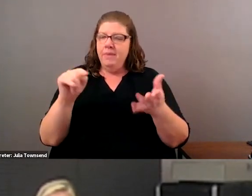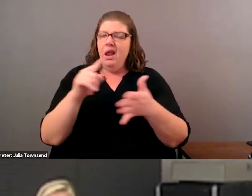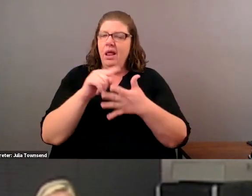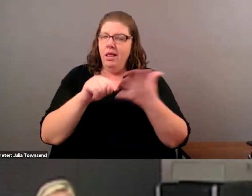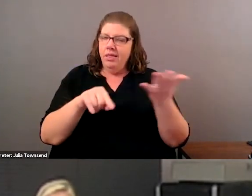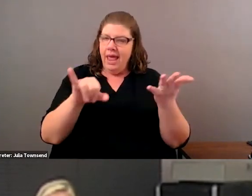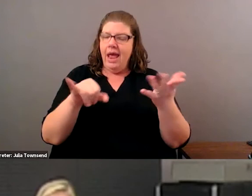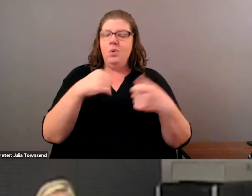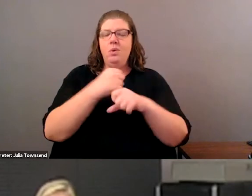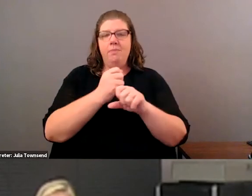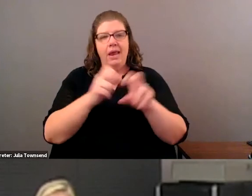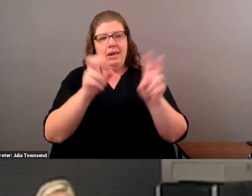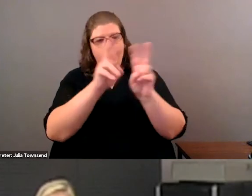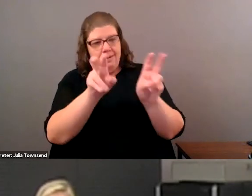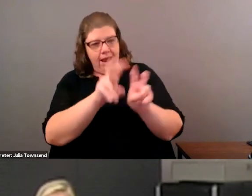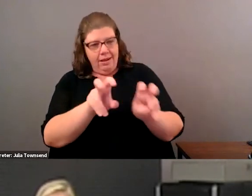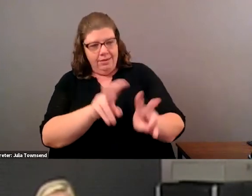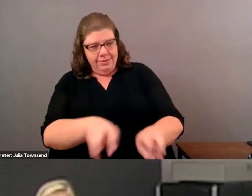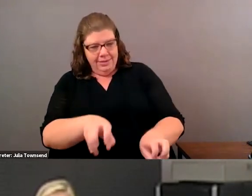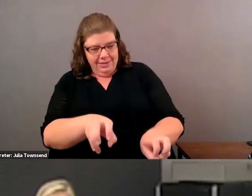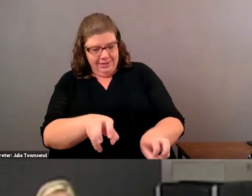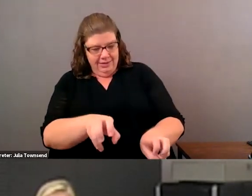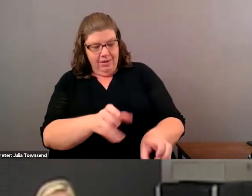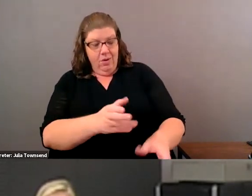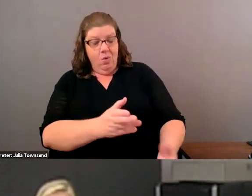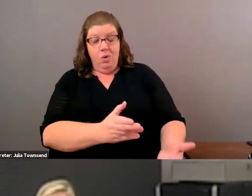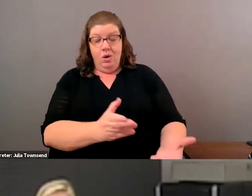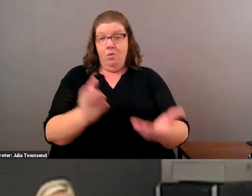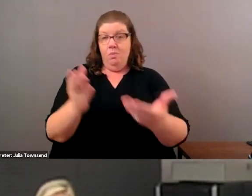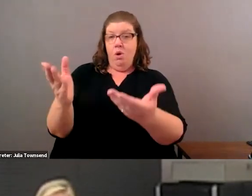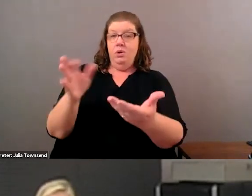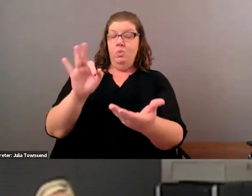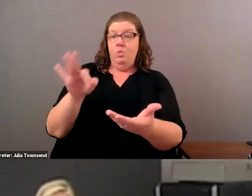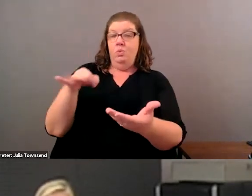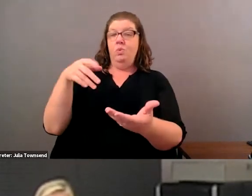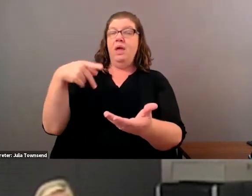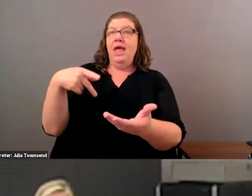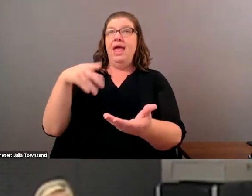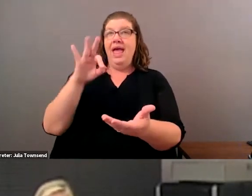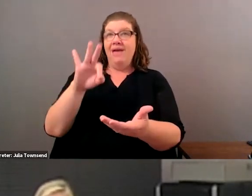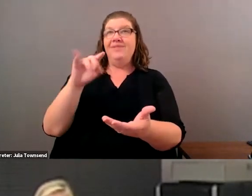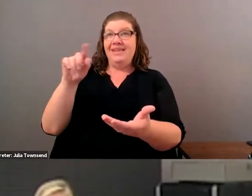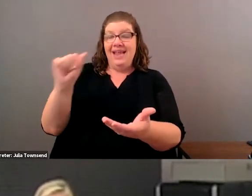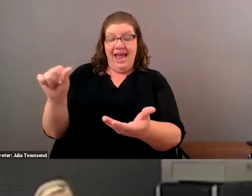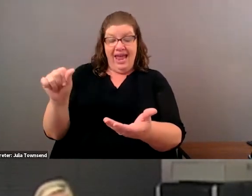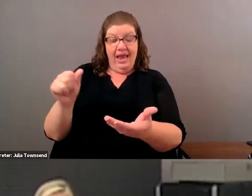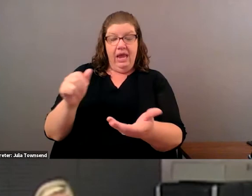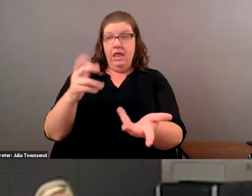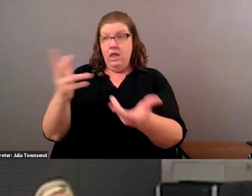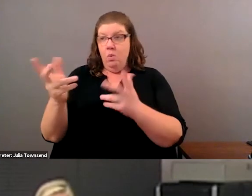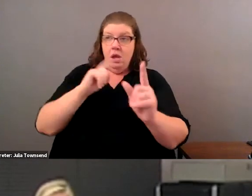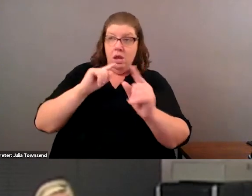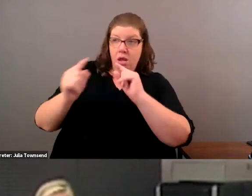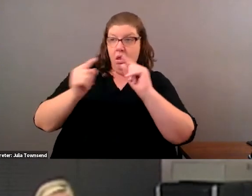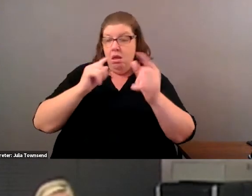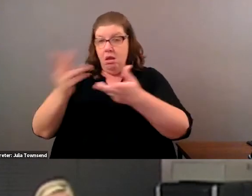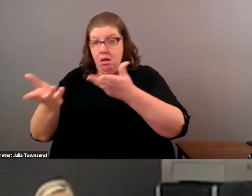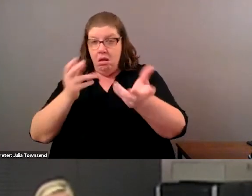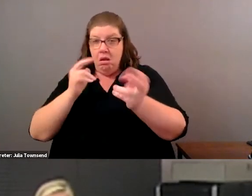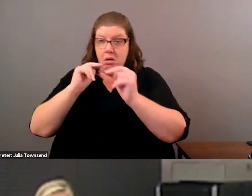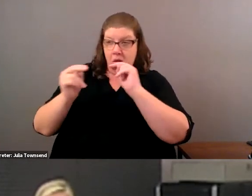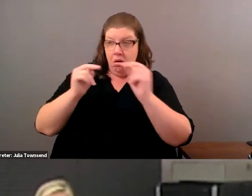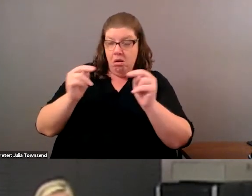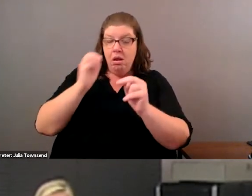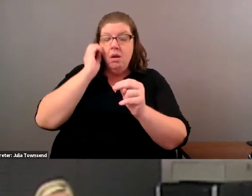an analysis. And then we proposed it to FPA, and we went back and forth in negotiations. And we believe that